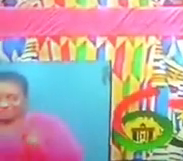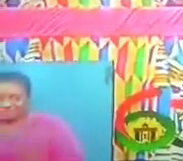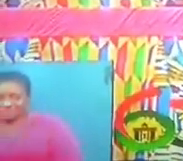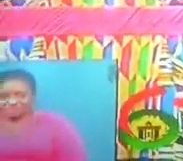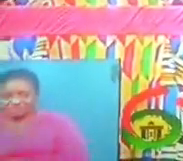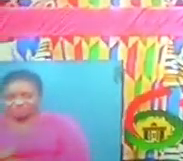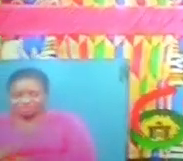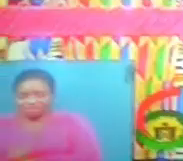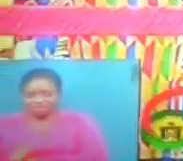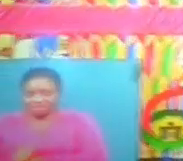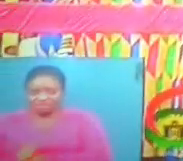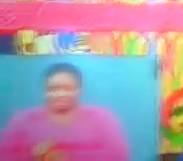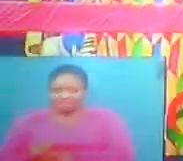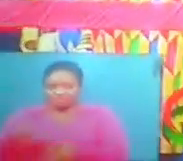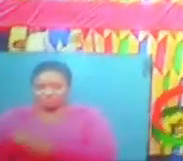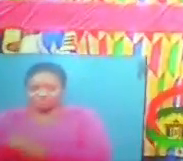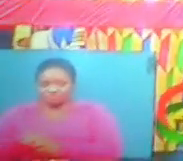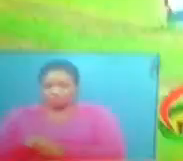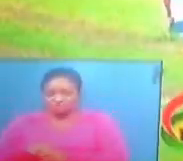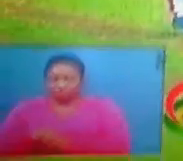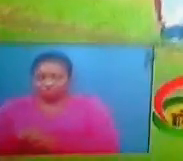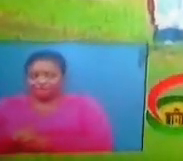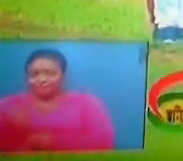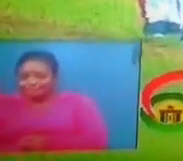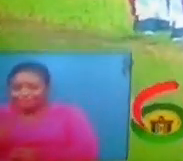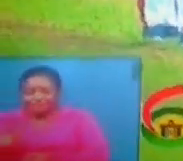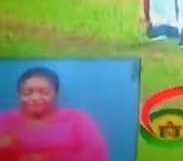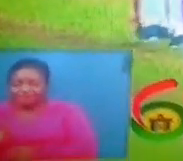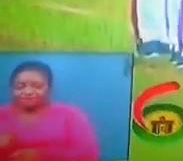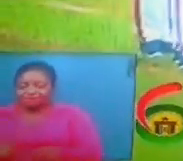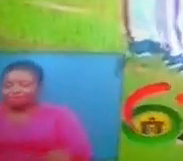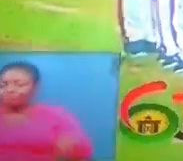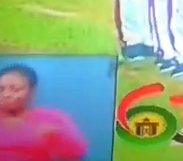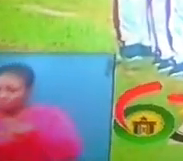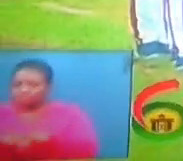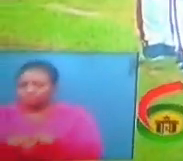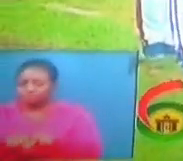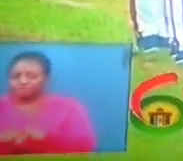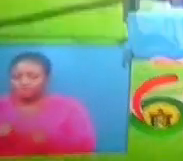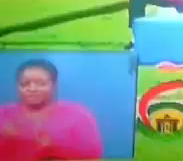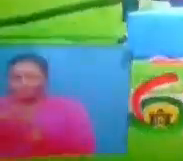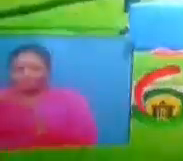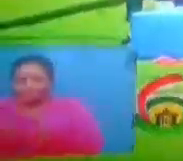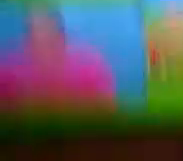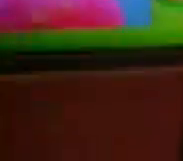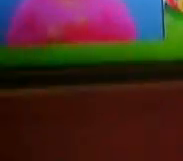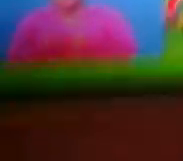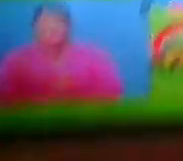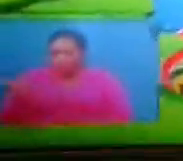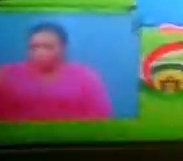training instructor. If you join the physical training instructors, then you would have to necessarily take part. The next is course